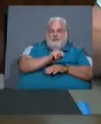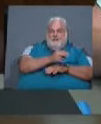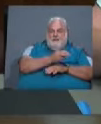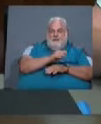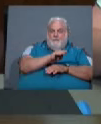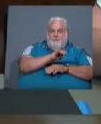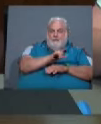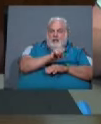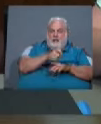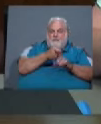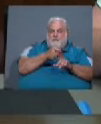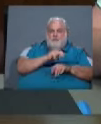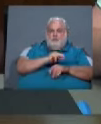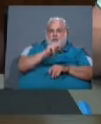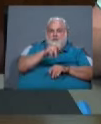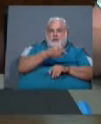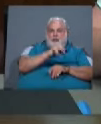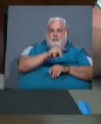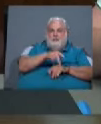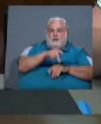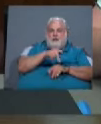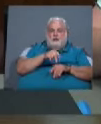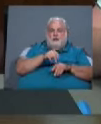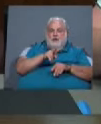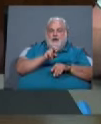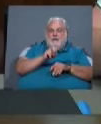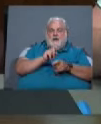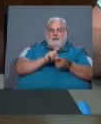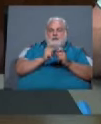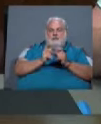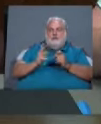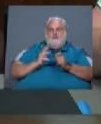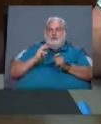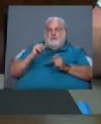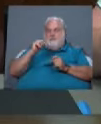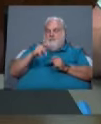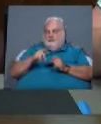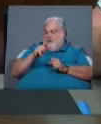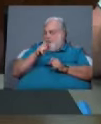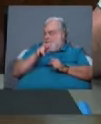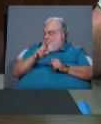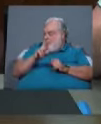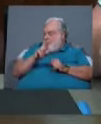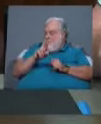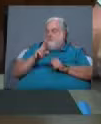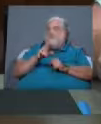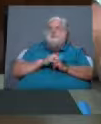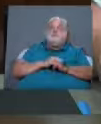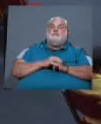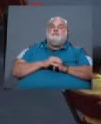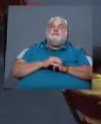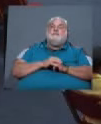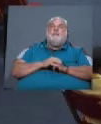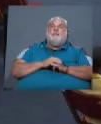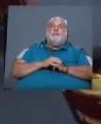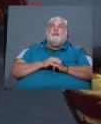south of Northfield Drive, Little Rock, Arkansas, amending the official zoning map of the city of Little Rock, Arkansas, and for other purposes.